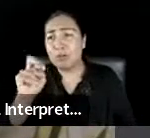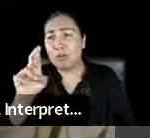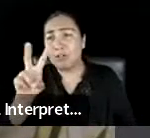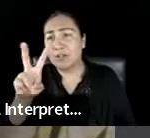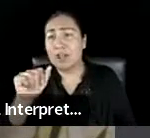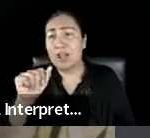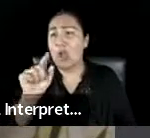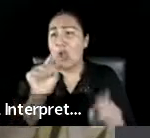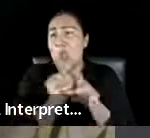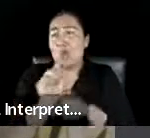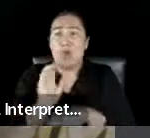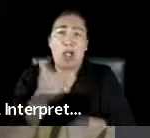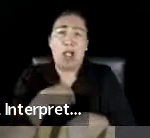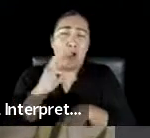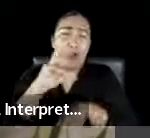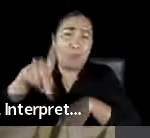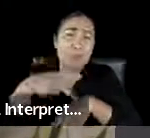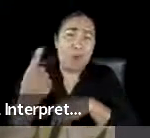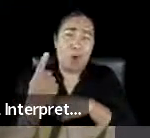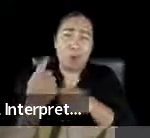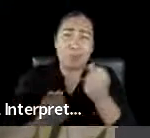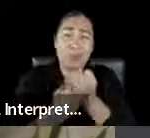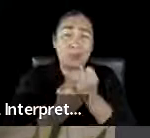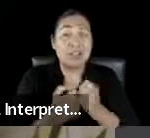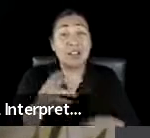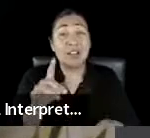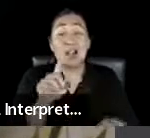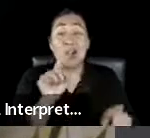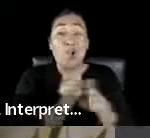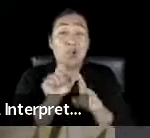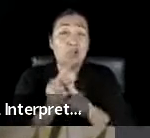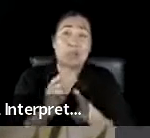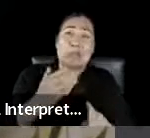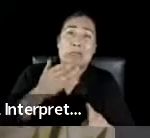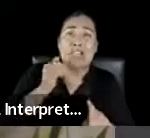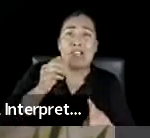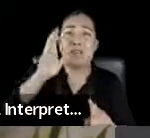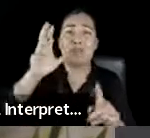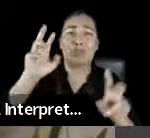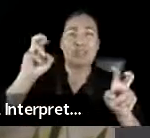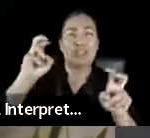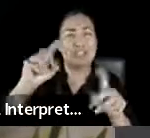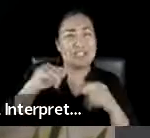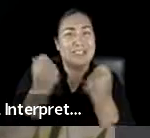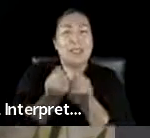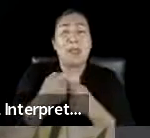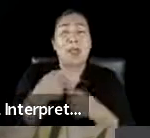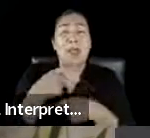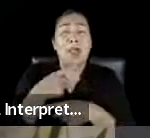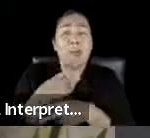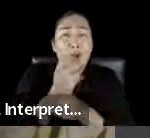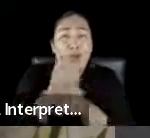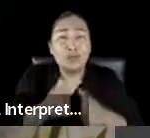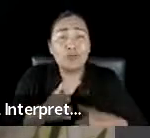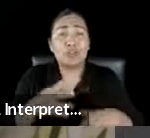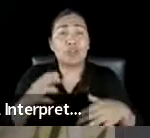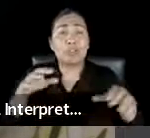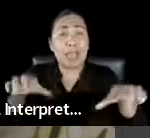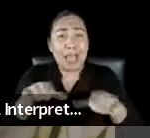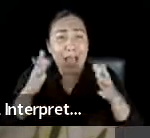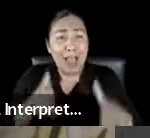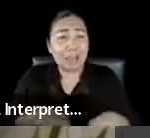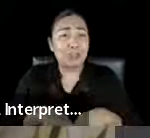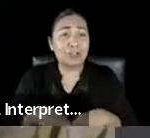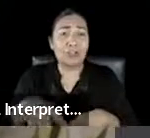us. Also, a big thank you to the whole Dear Future Me team, both our producers and actors who are watching this live right